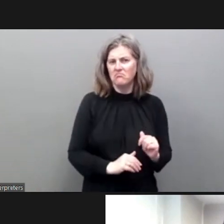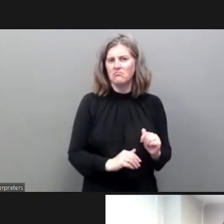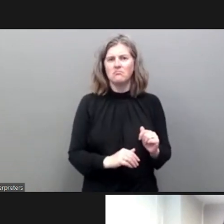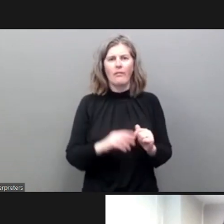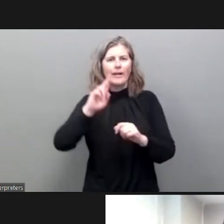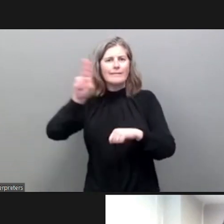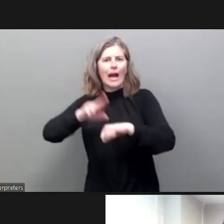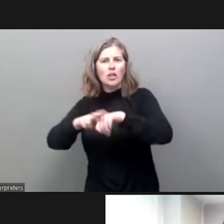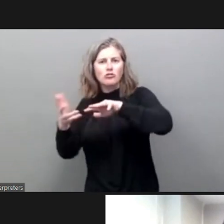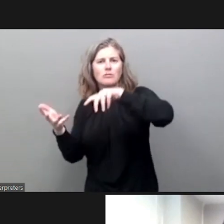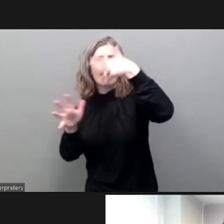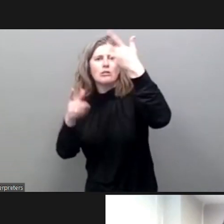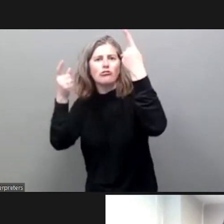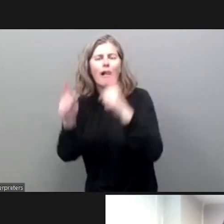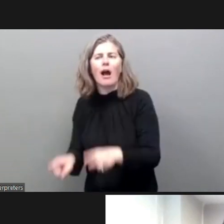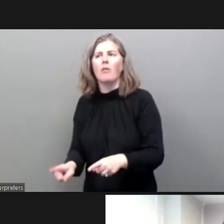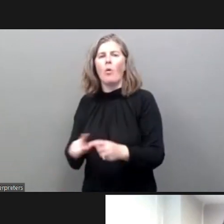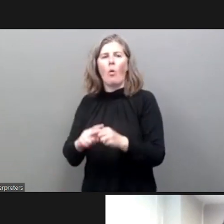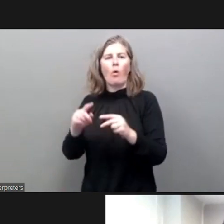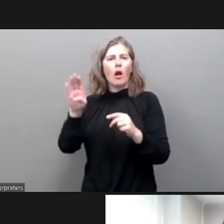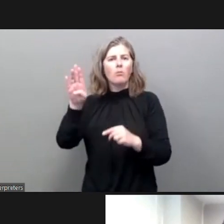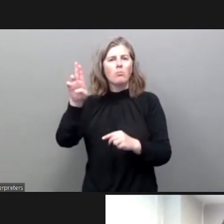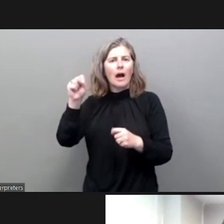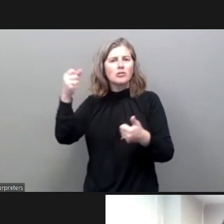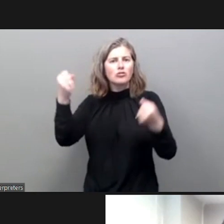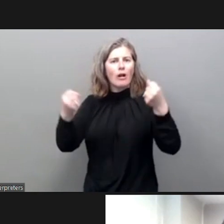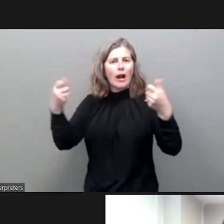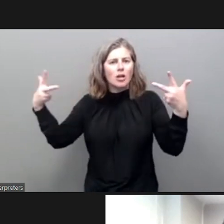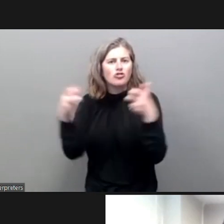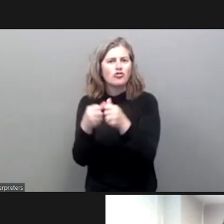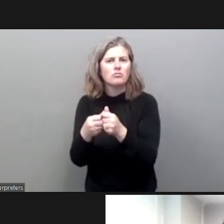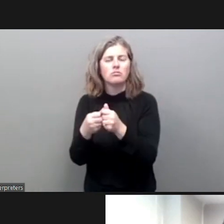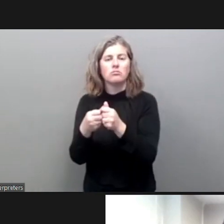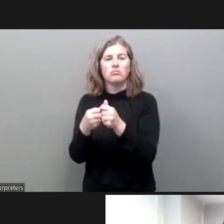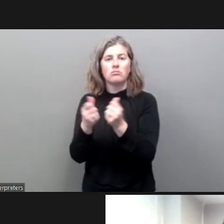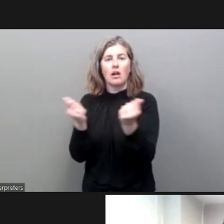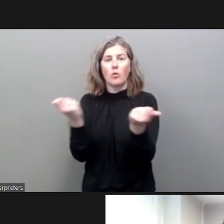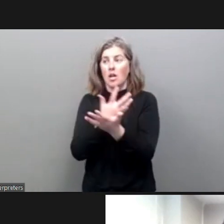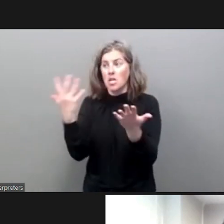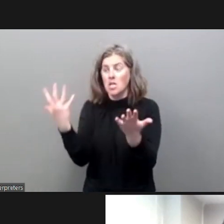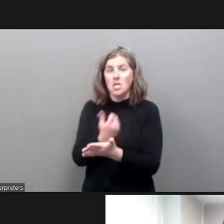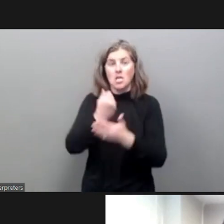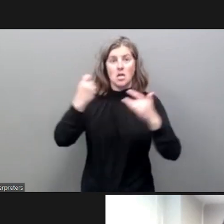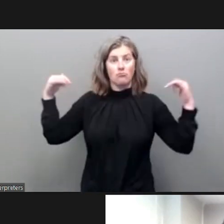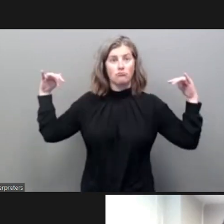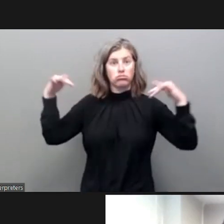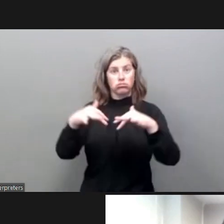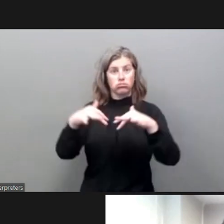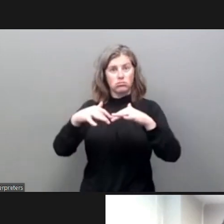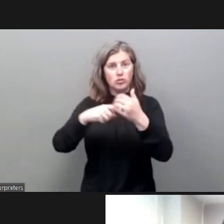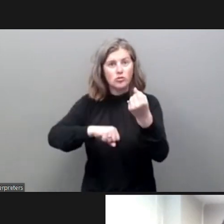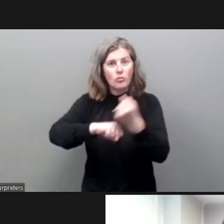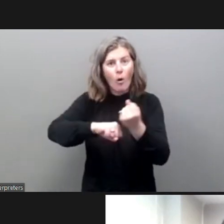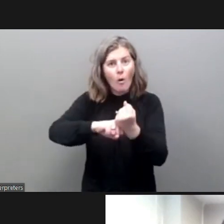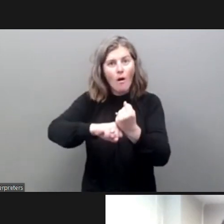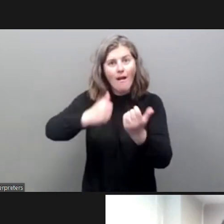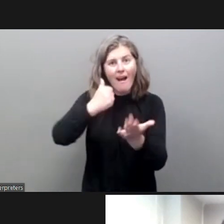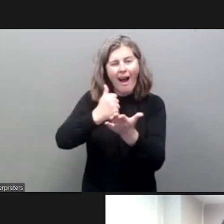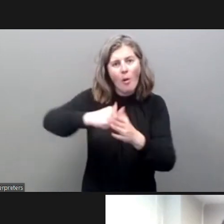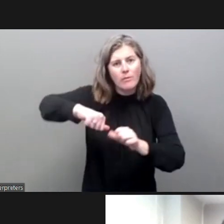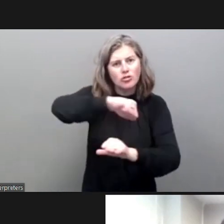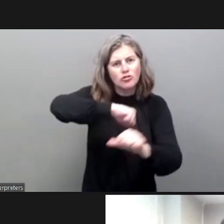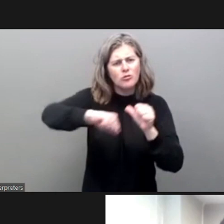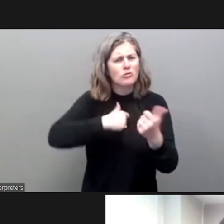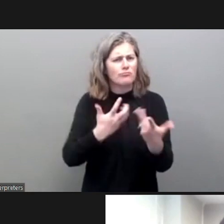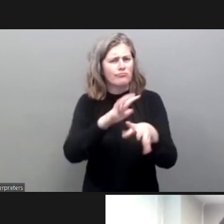or, a bus crash, for example, and everyone is used to flooding in to help in any way